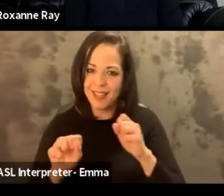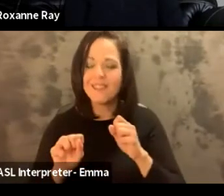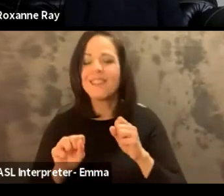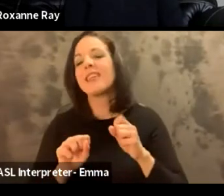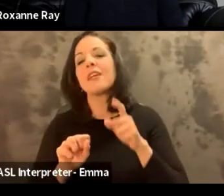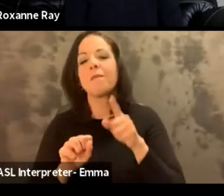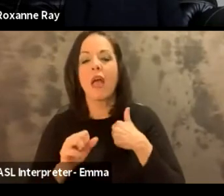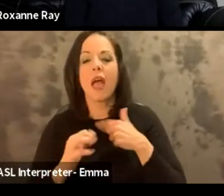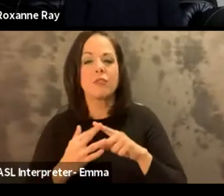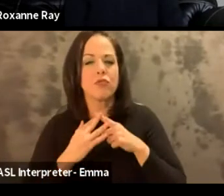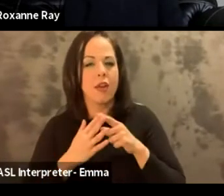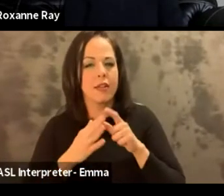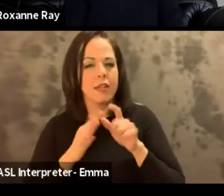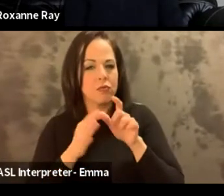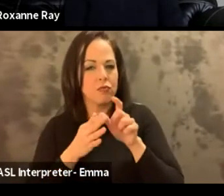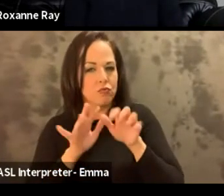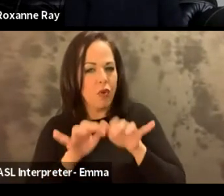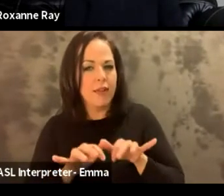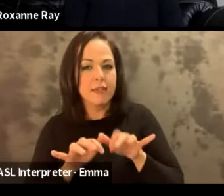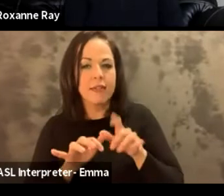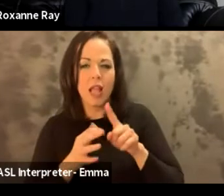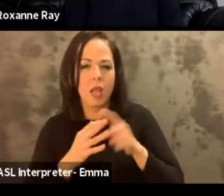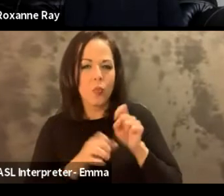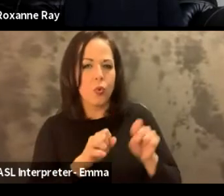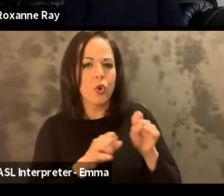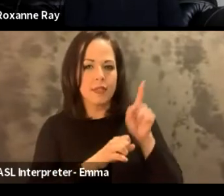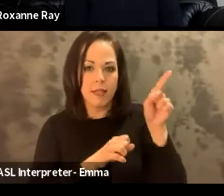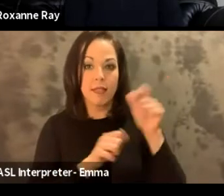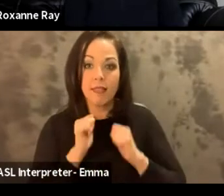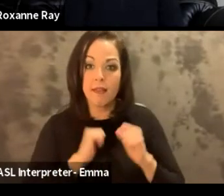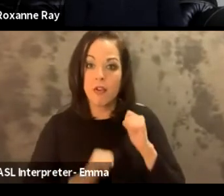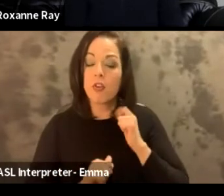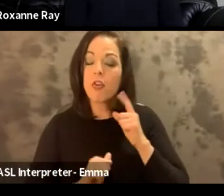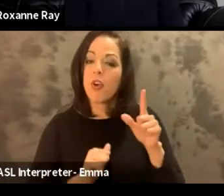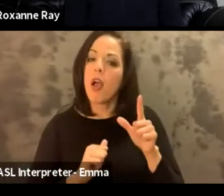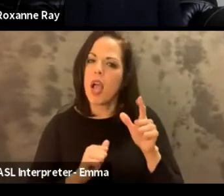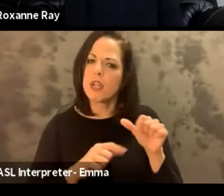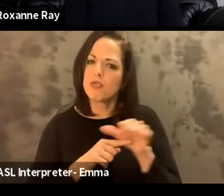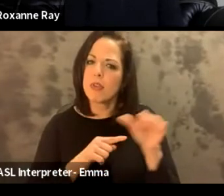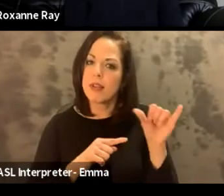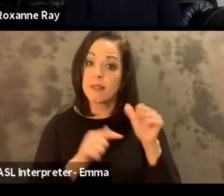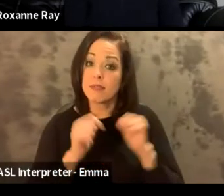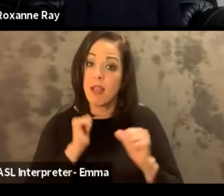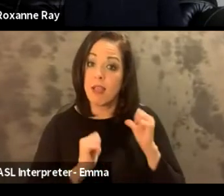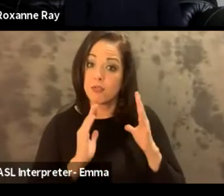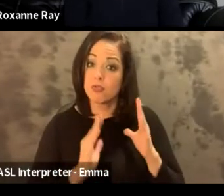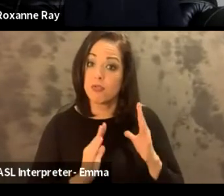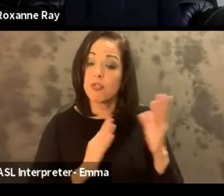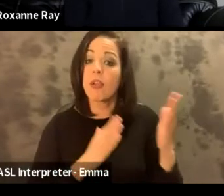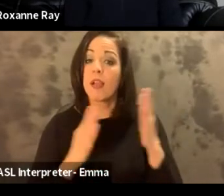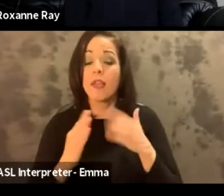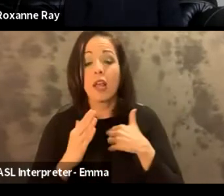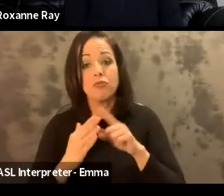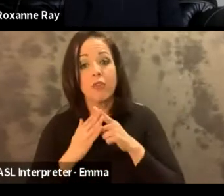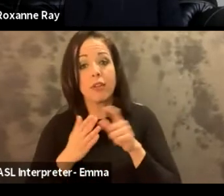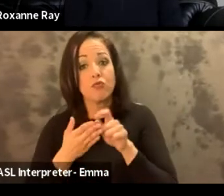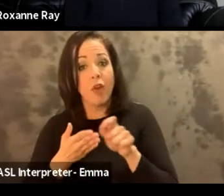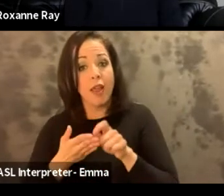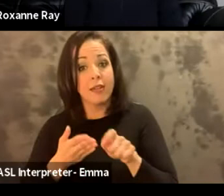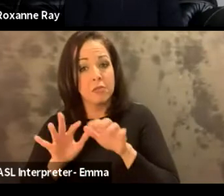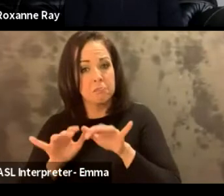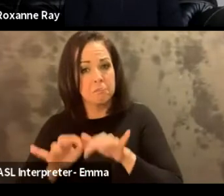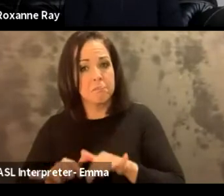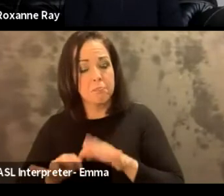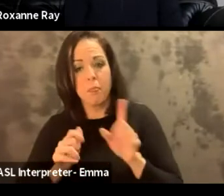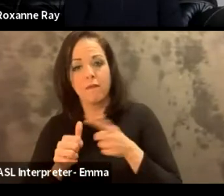writing. I worked in the theater. I trained as an actor, and then I started writing, since writing is my first